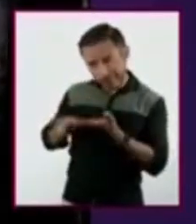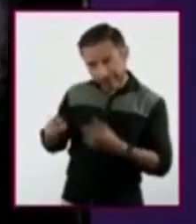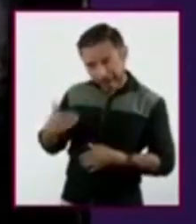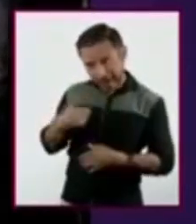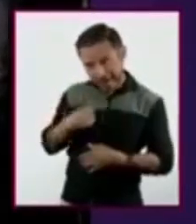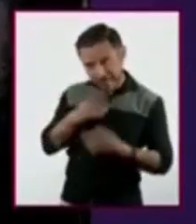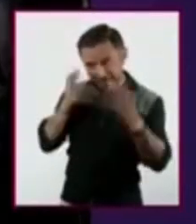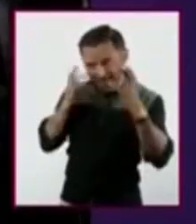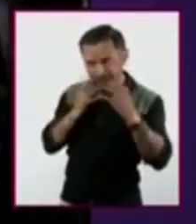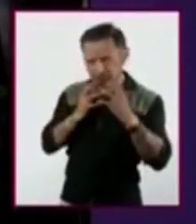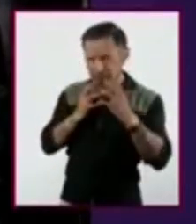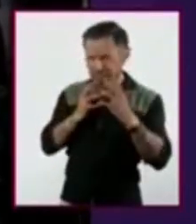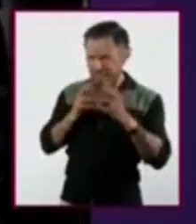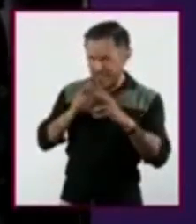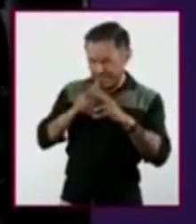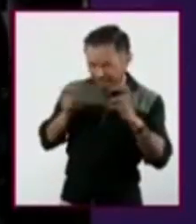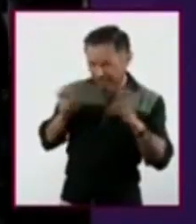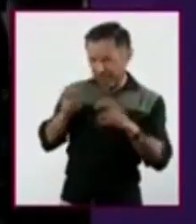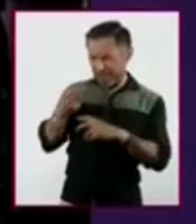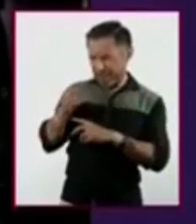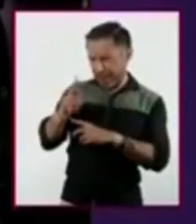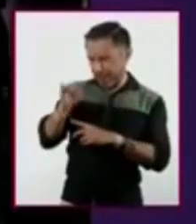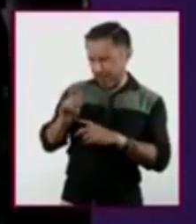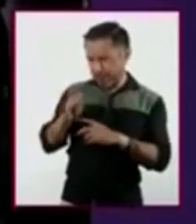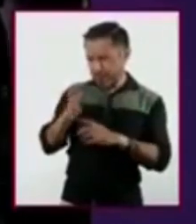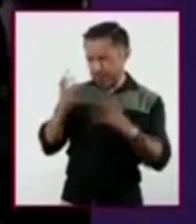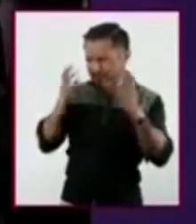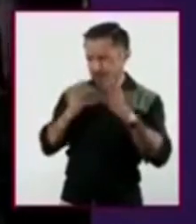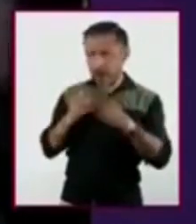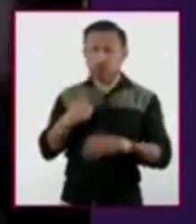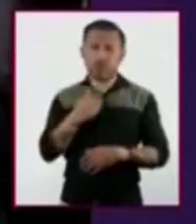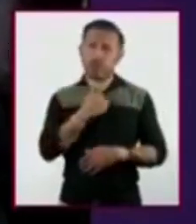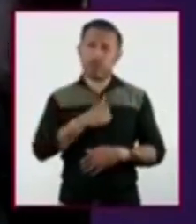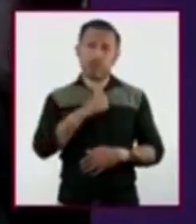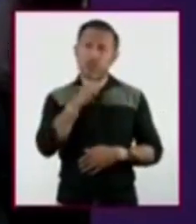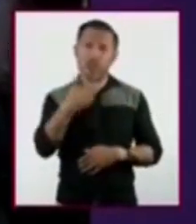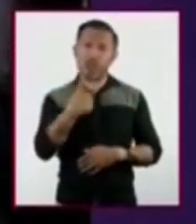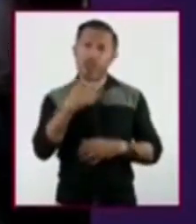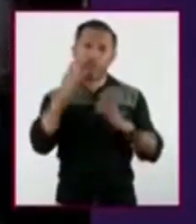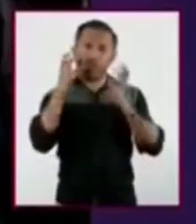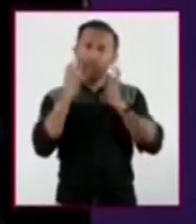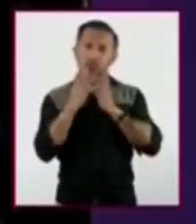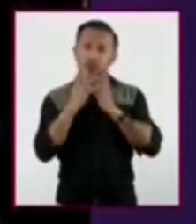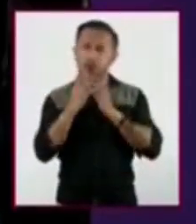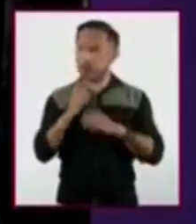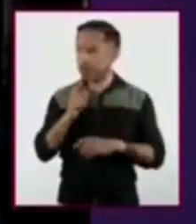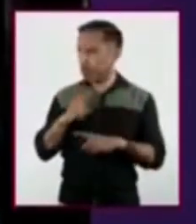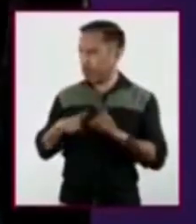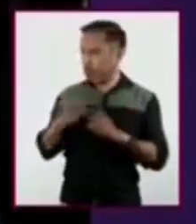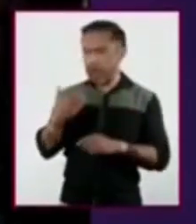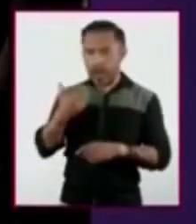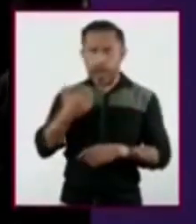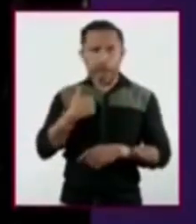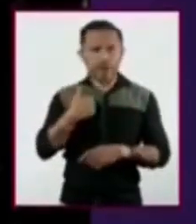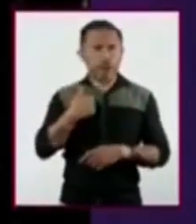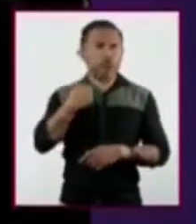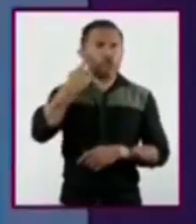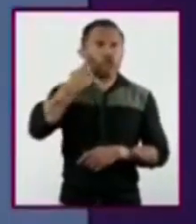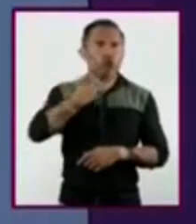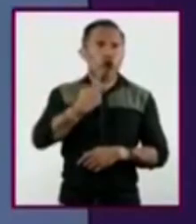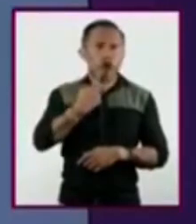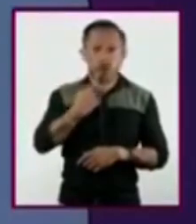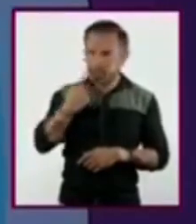A very hairy beard? I'm sorry, we don't have beards. But we have scars. Scars?